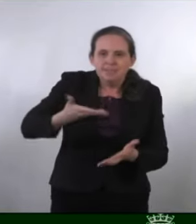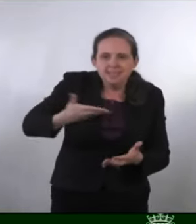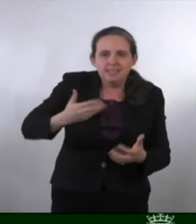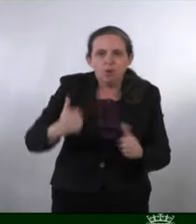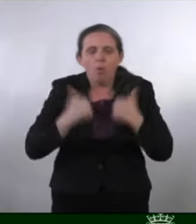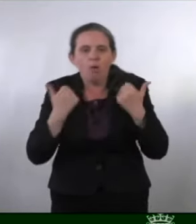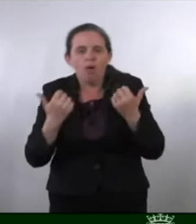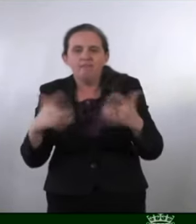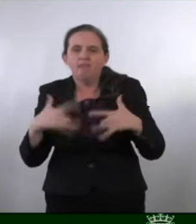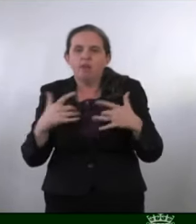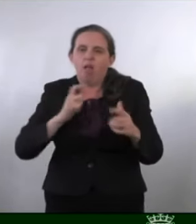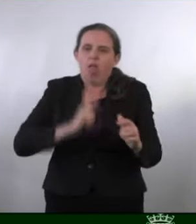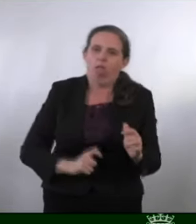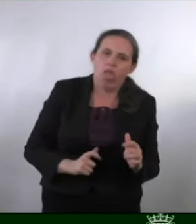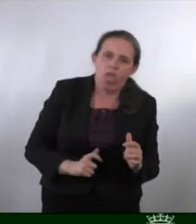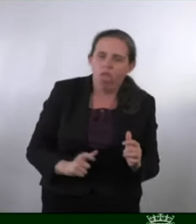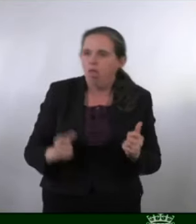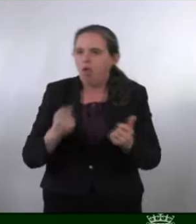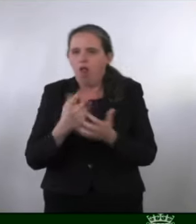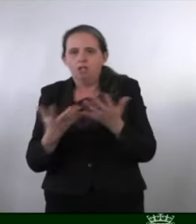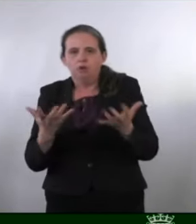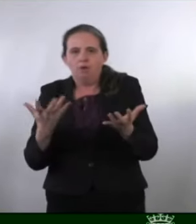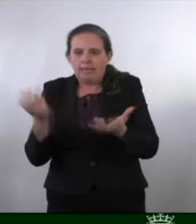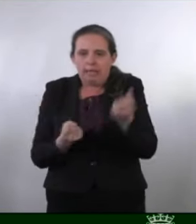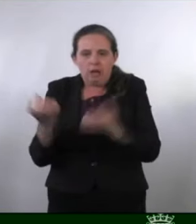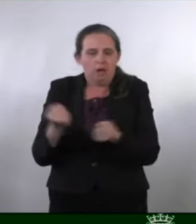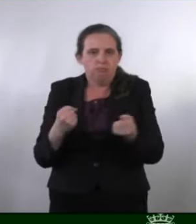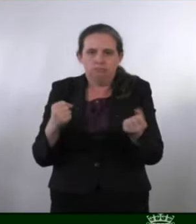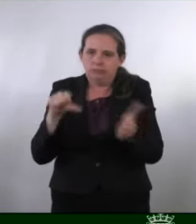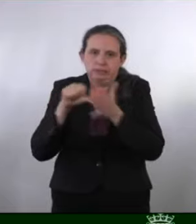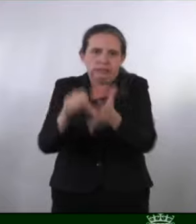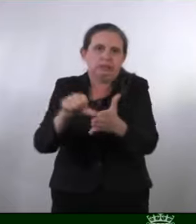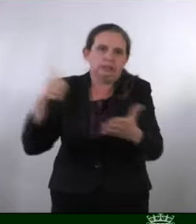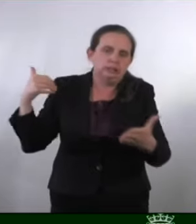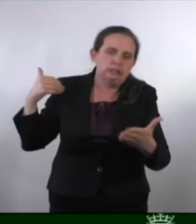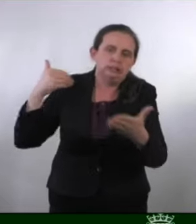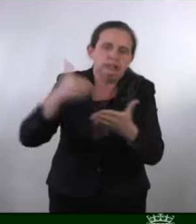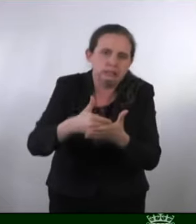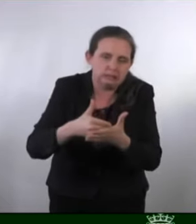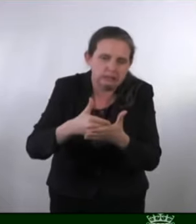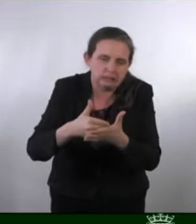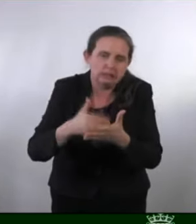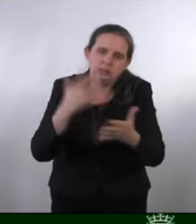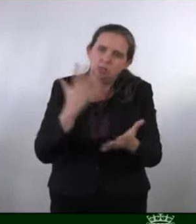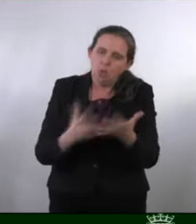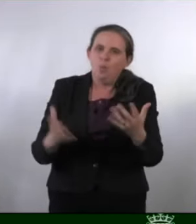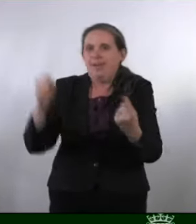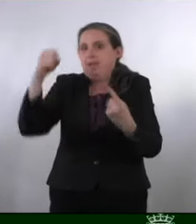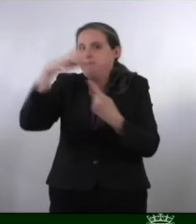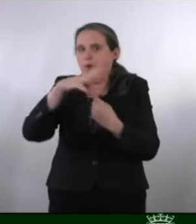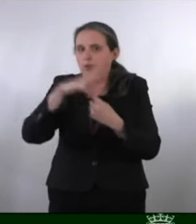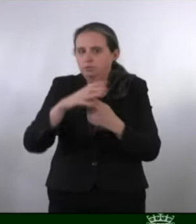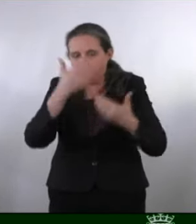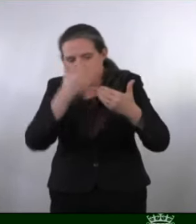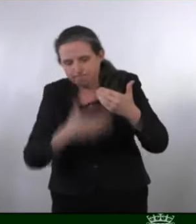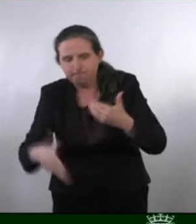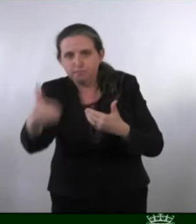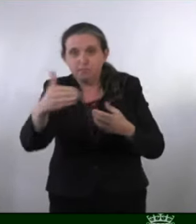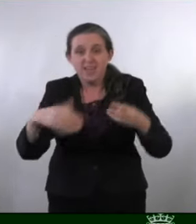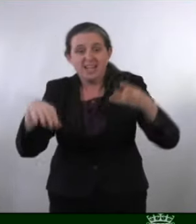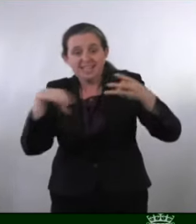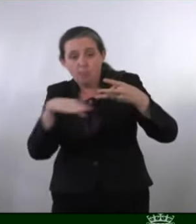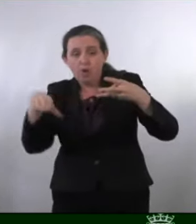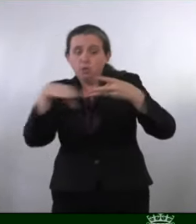year. Mr. Speaker, unlike the previous arrangements, tiers will now be a uniform